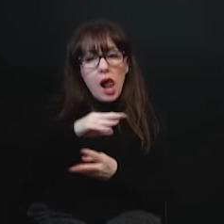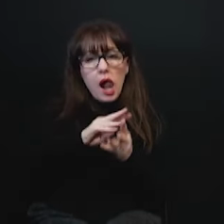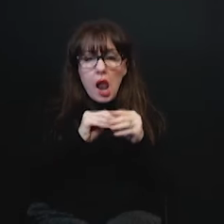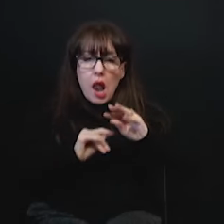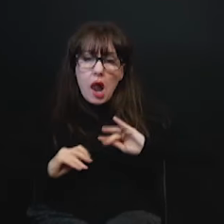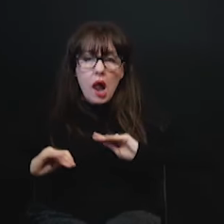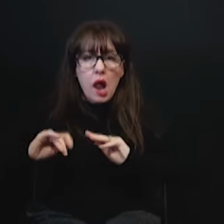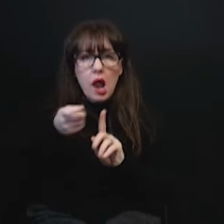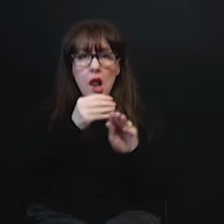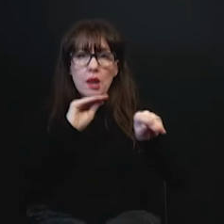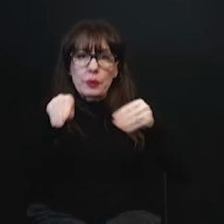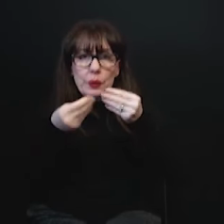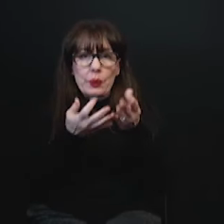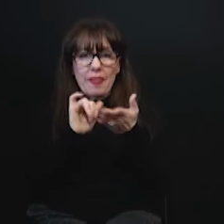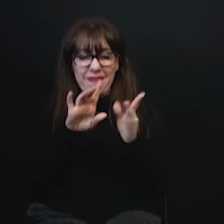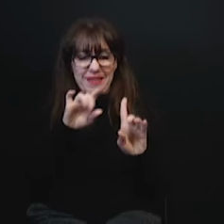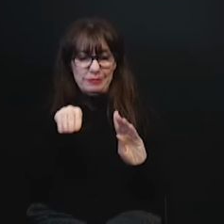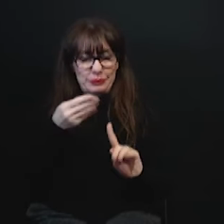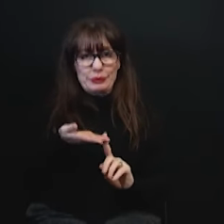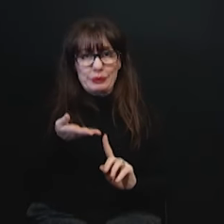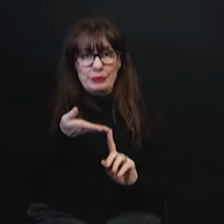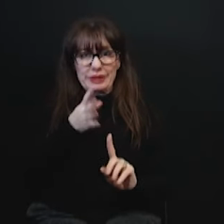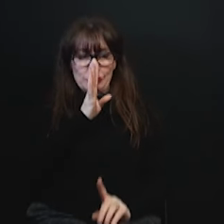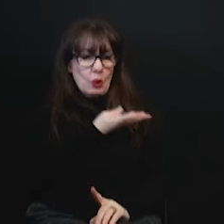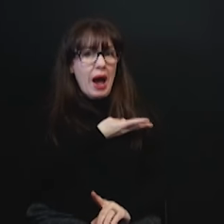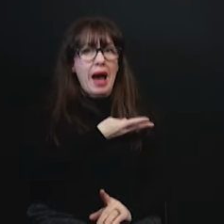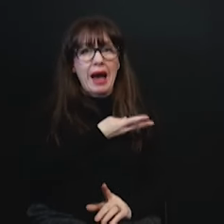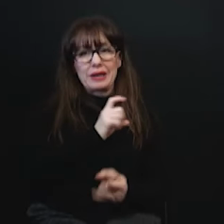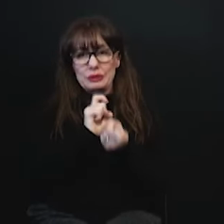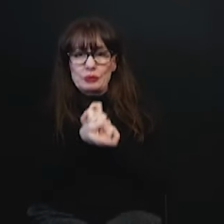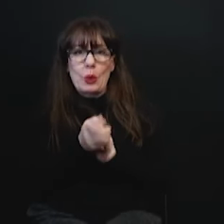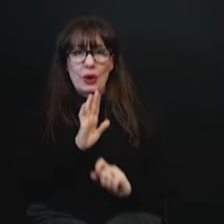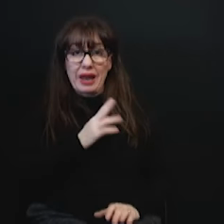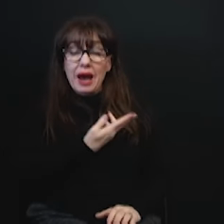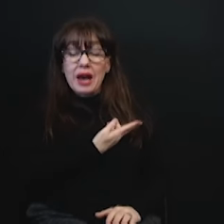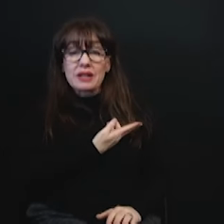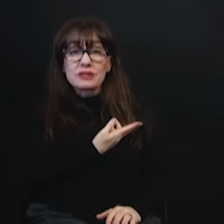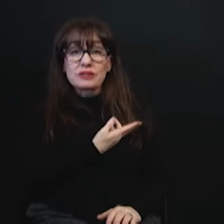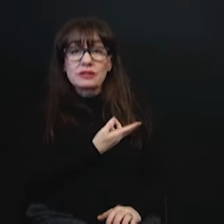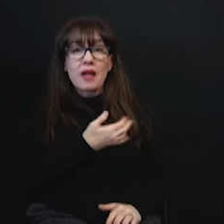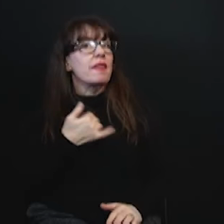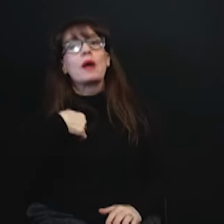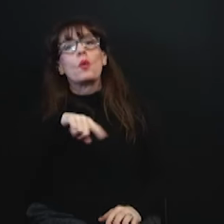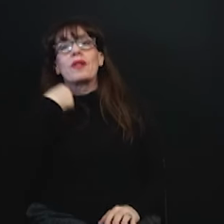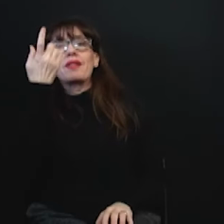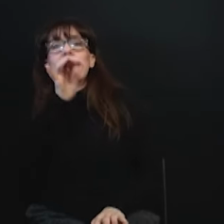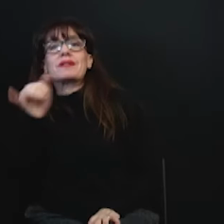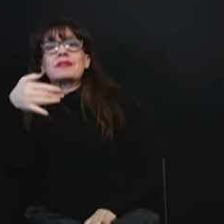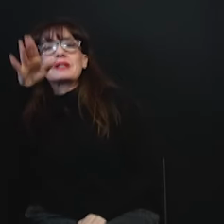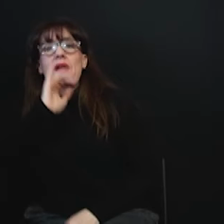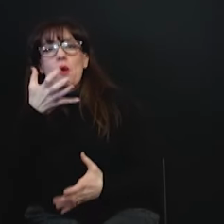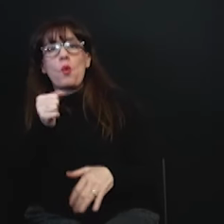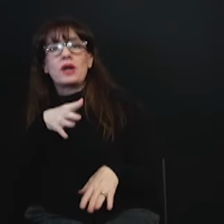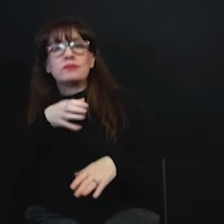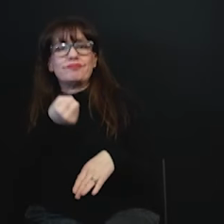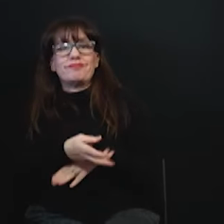recognize, in order that they might divide and distract and distort us, those who are made in the image and likeness of God.